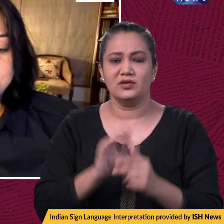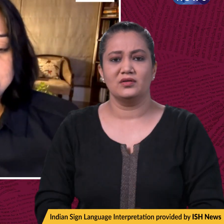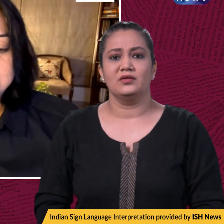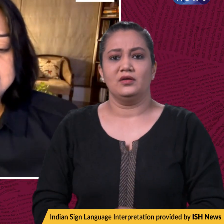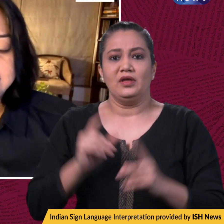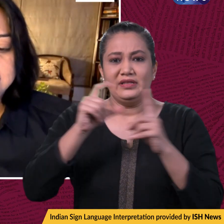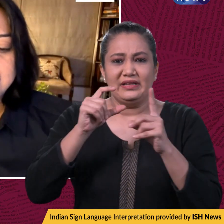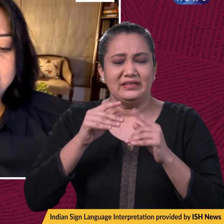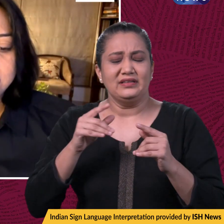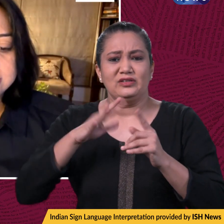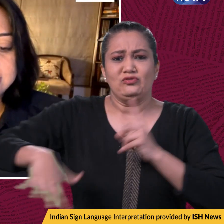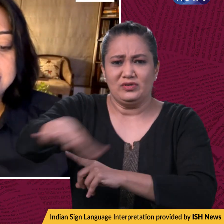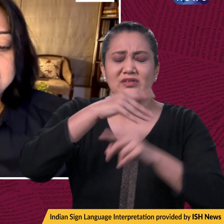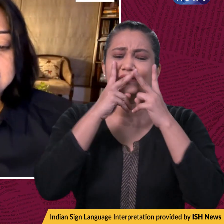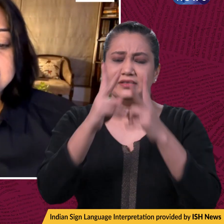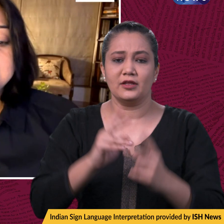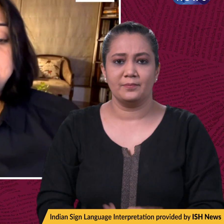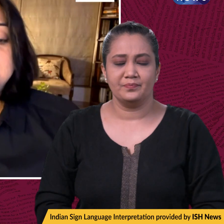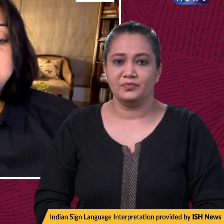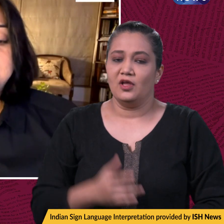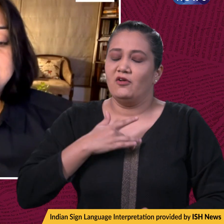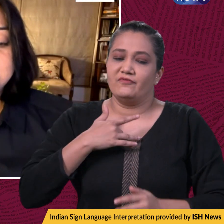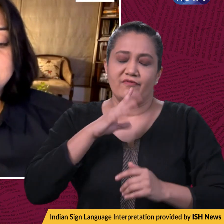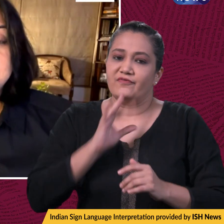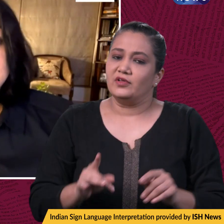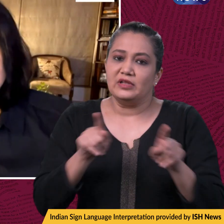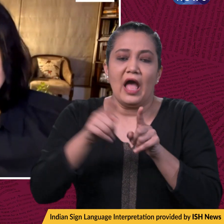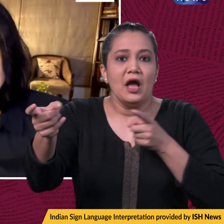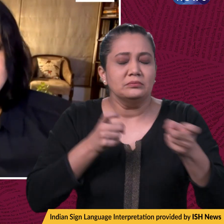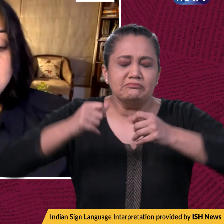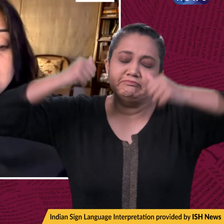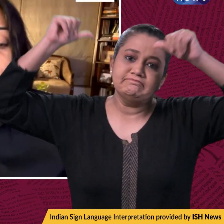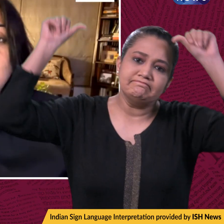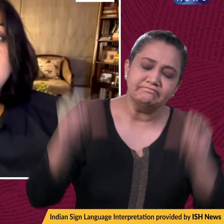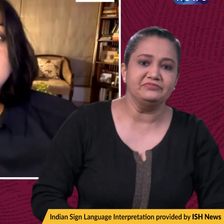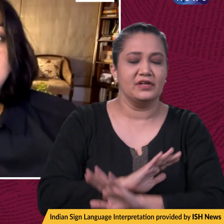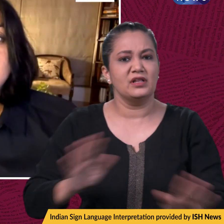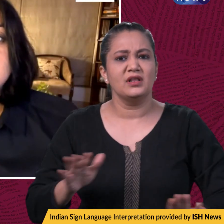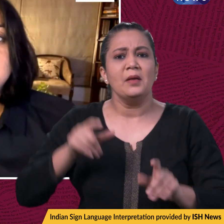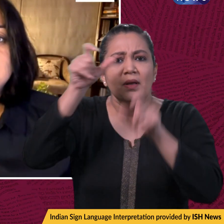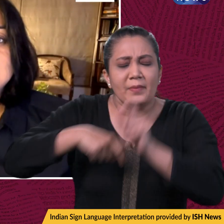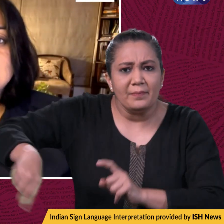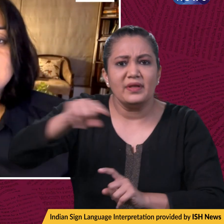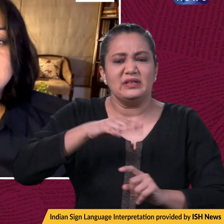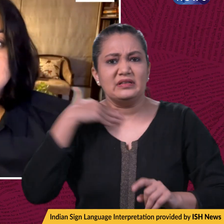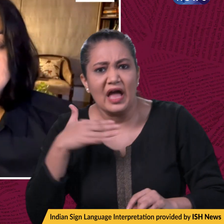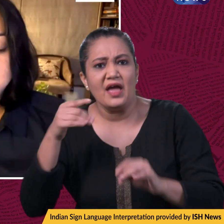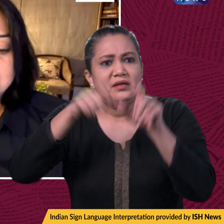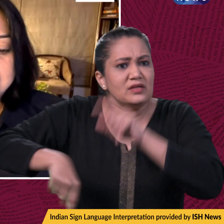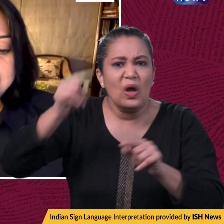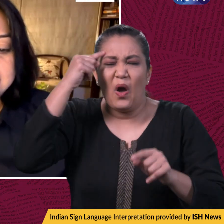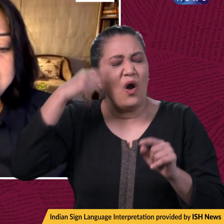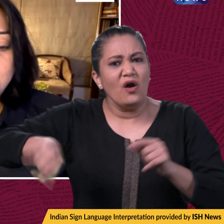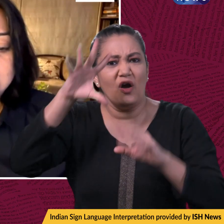dengue situation in Delhi. The High Court has said that there's complete paralysis of administration and no one is bothered about the deaths of